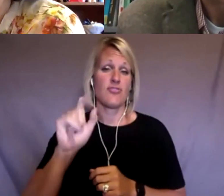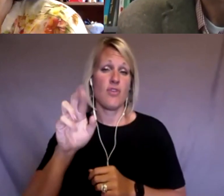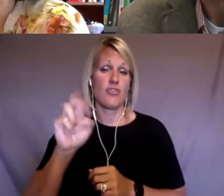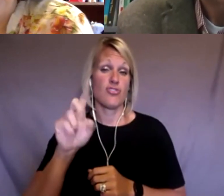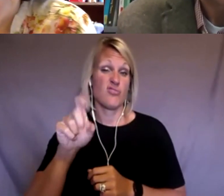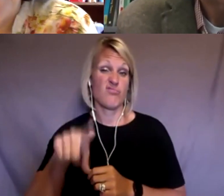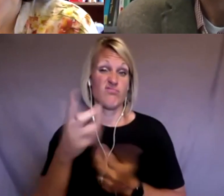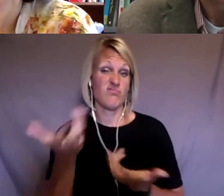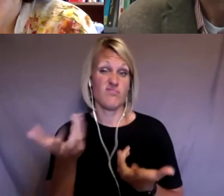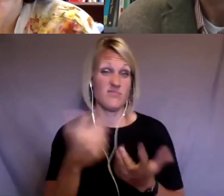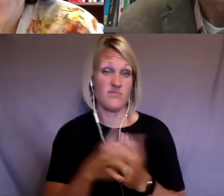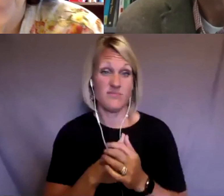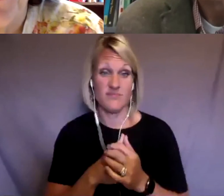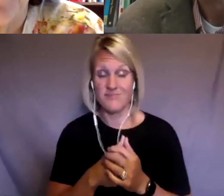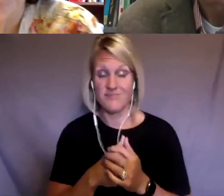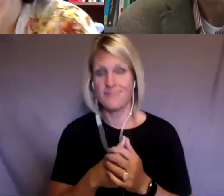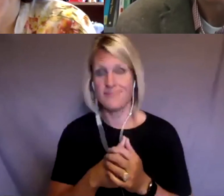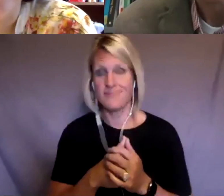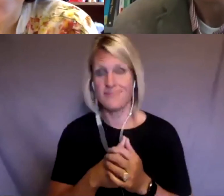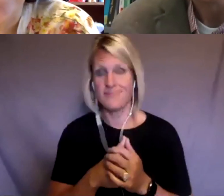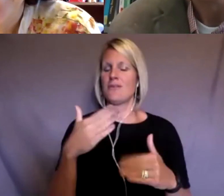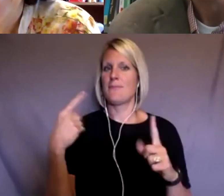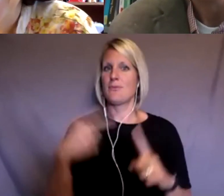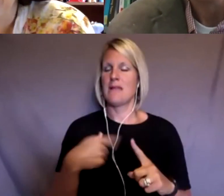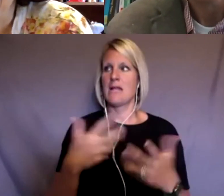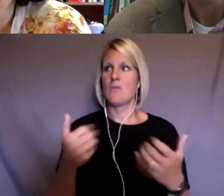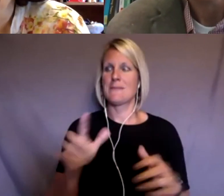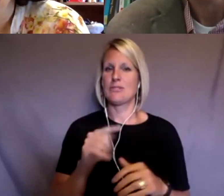That's a good point, and I don't want to be too critical too.